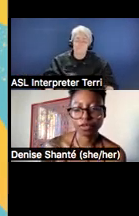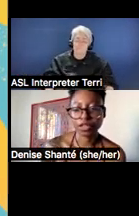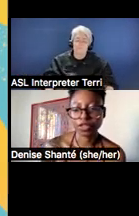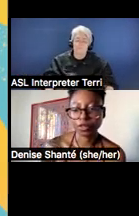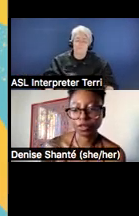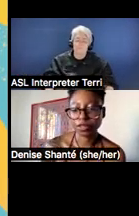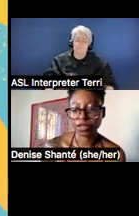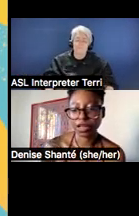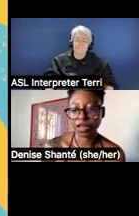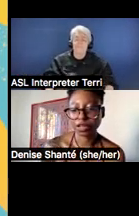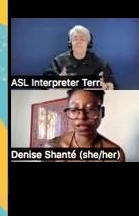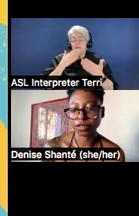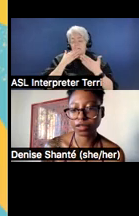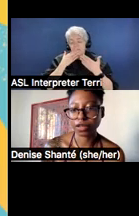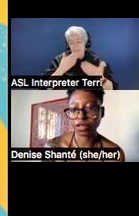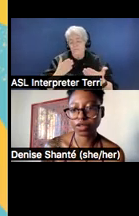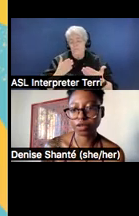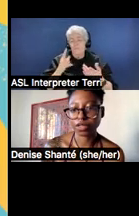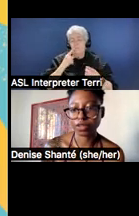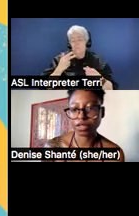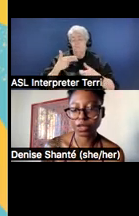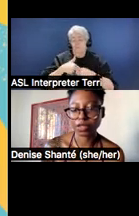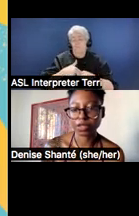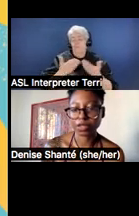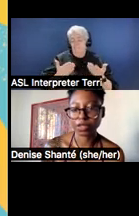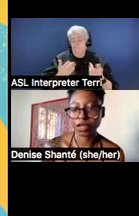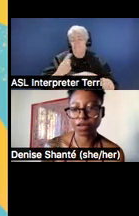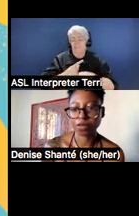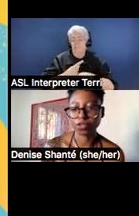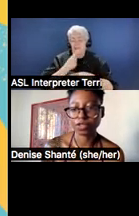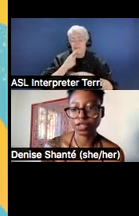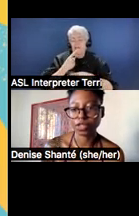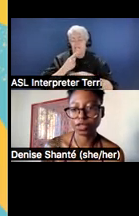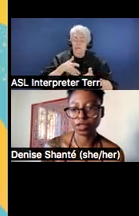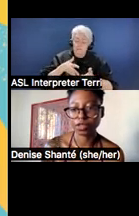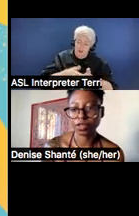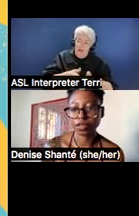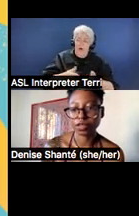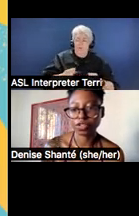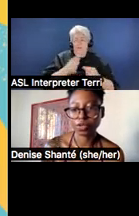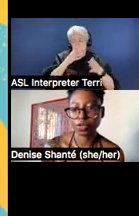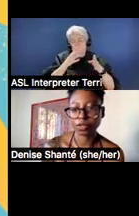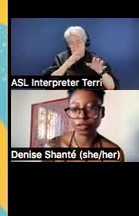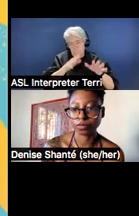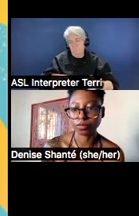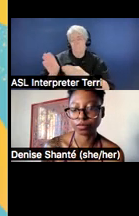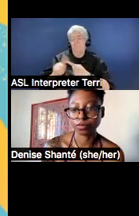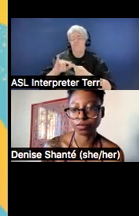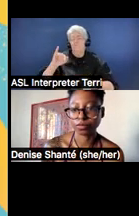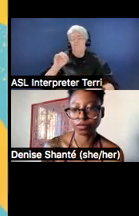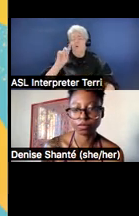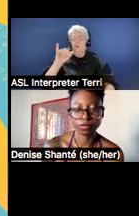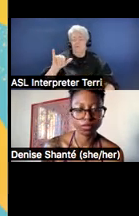Thank you for entering with us today. I'm grounding in this space, and I will transition to Jody.